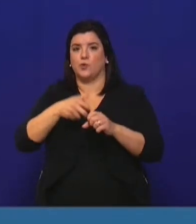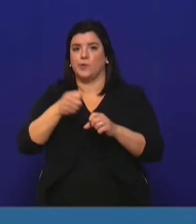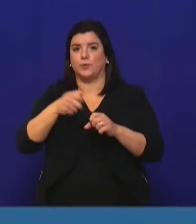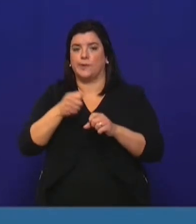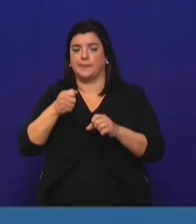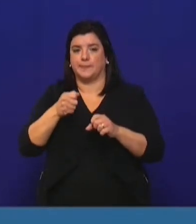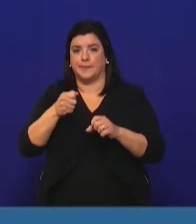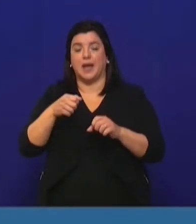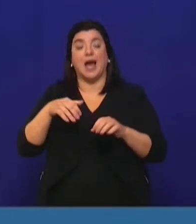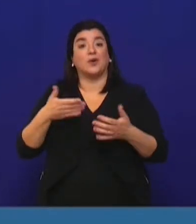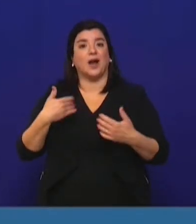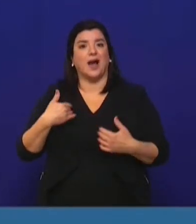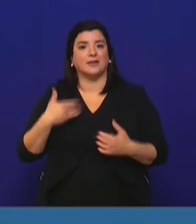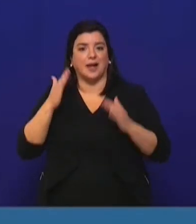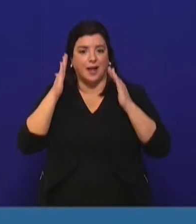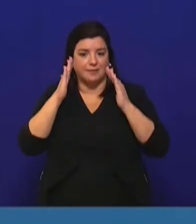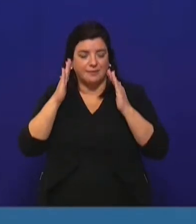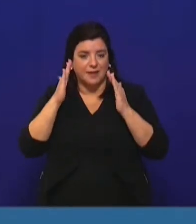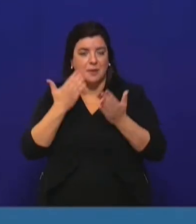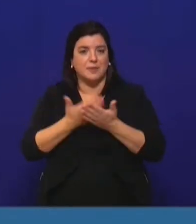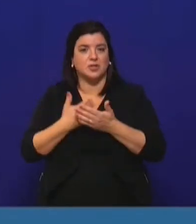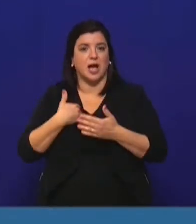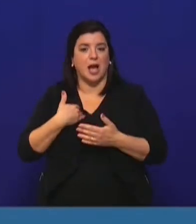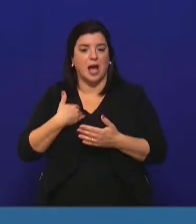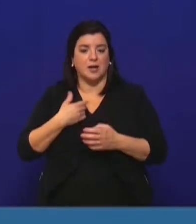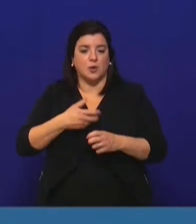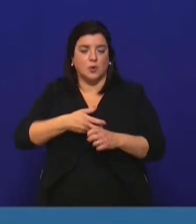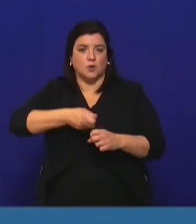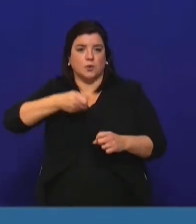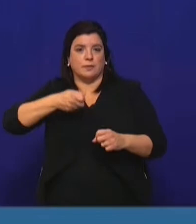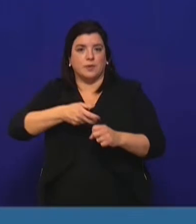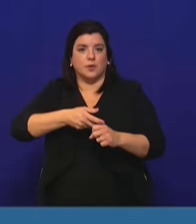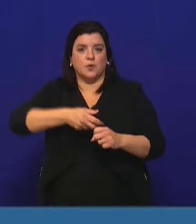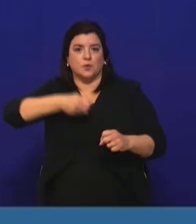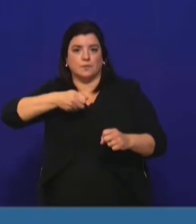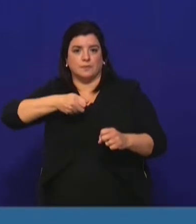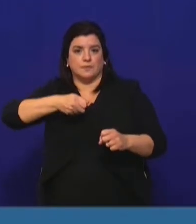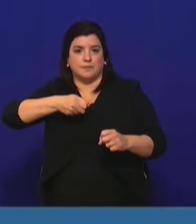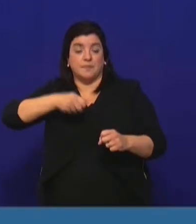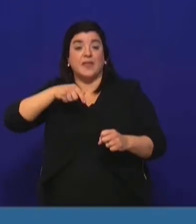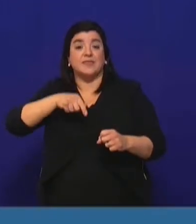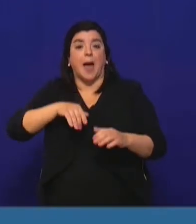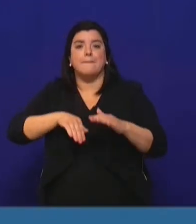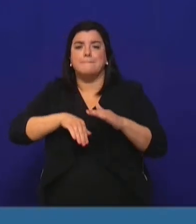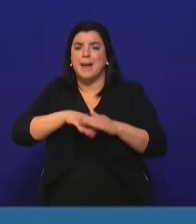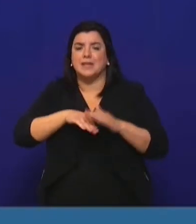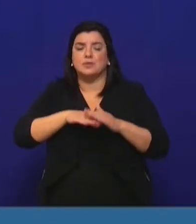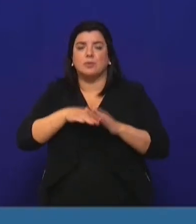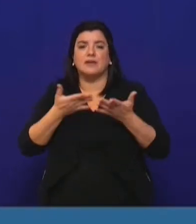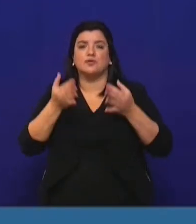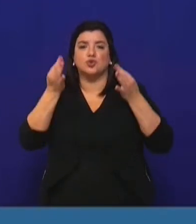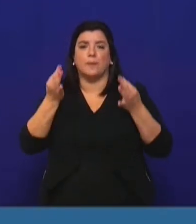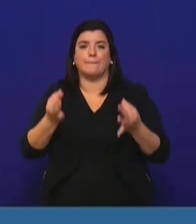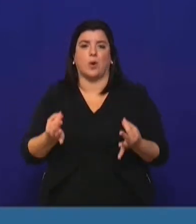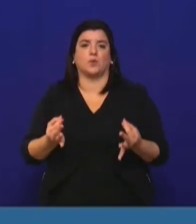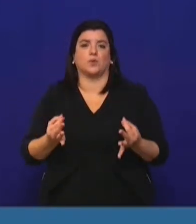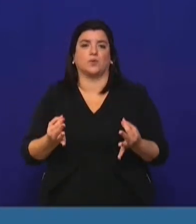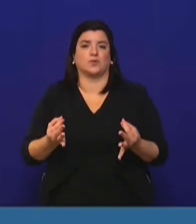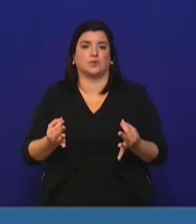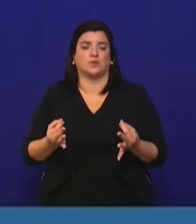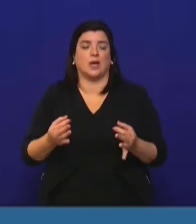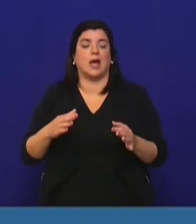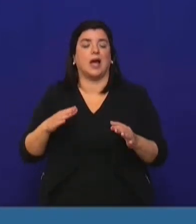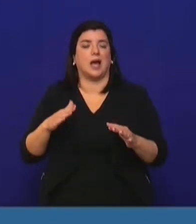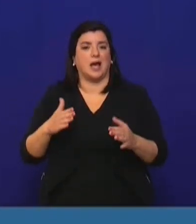nassiguraw li dak kollu li nkunu qegħdin aħna nieħdu minn dawn il-fjali jkunu l-massimu li tista' tieħu u għalhekk kif ukoll